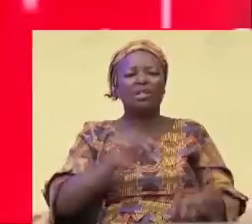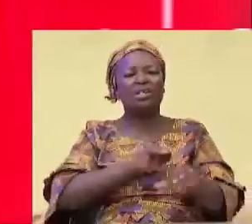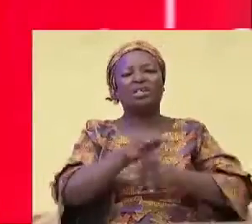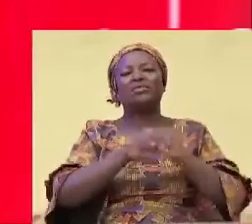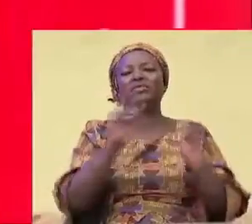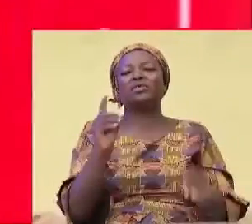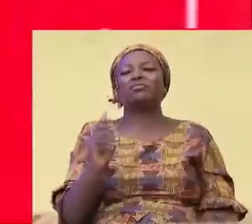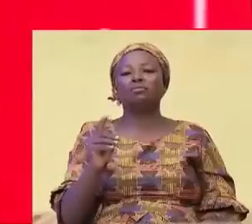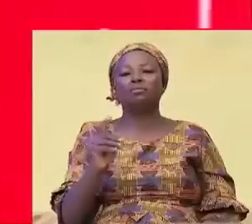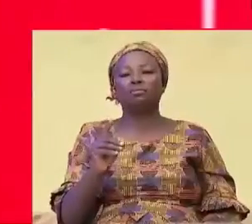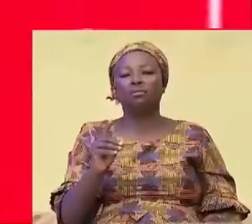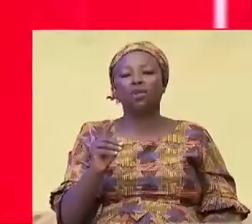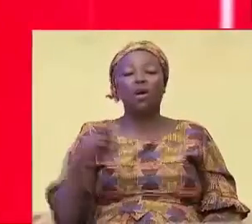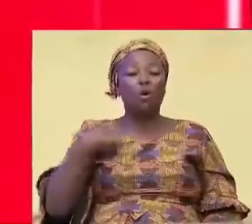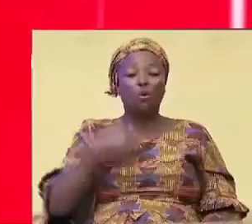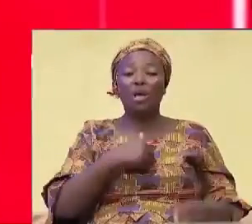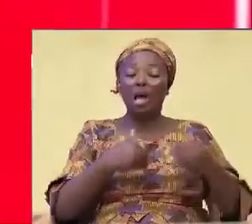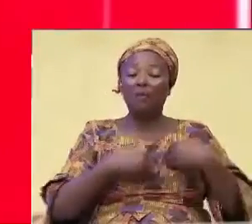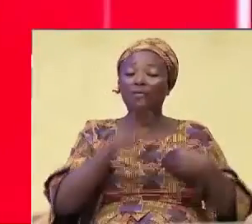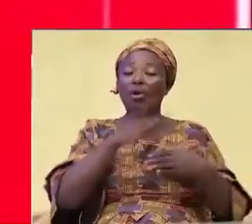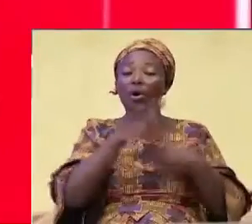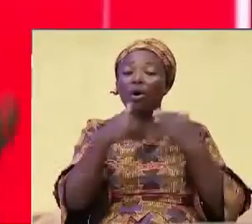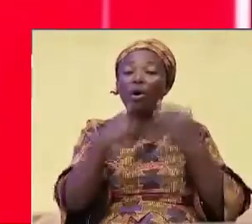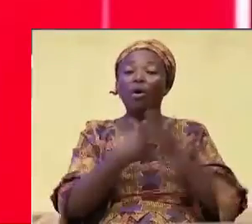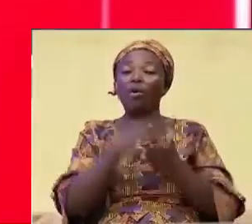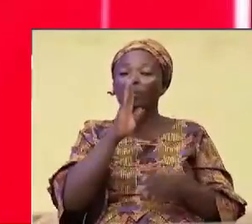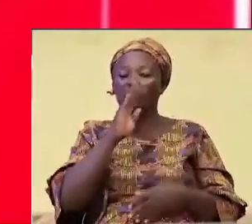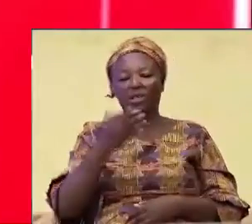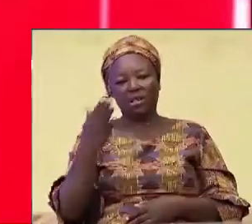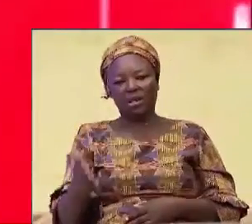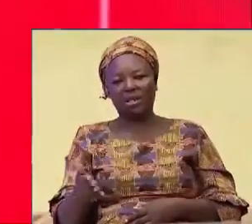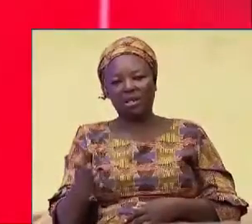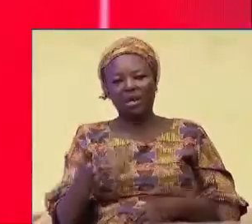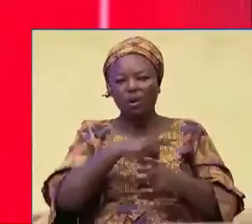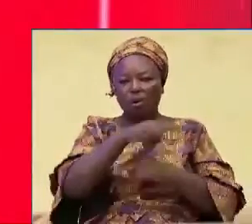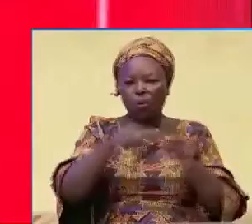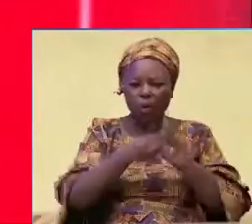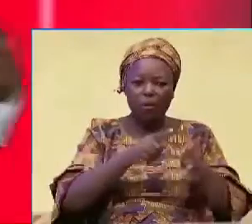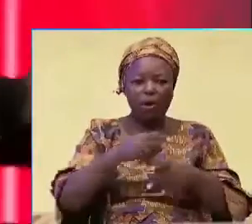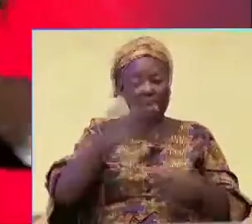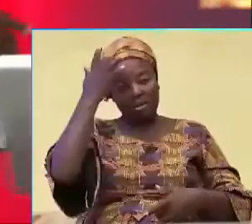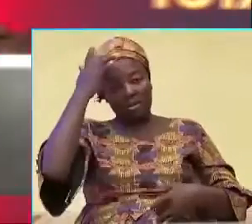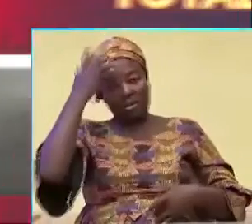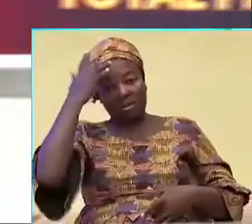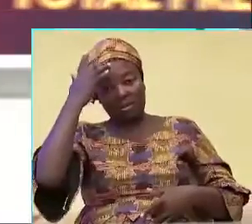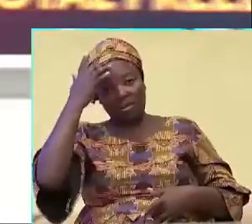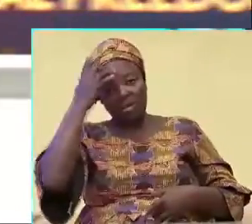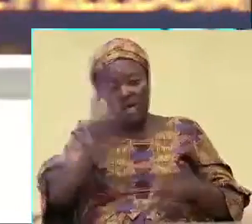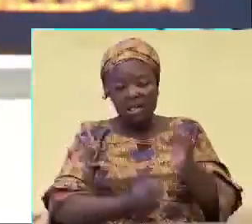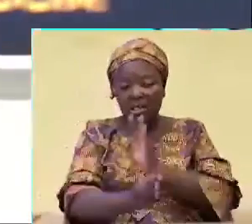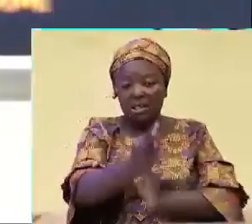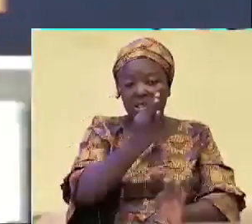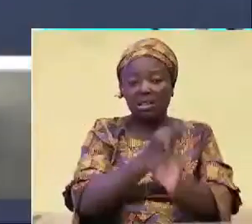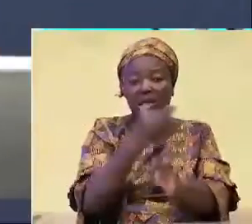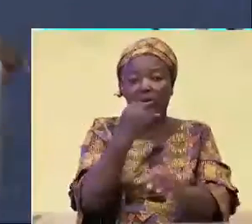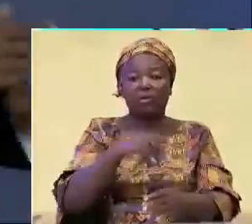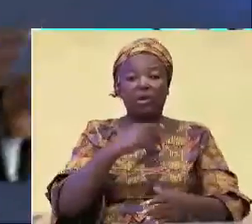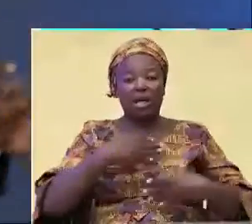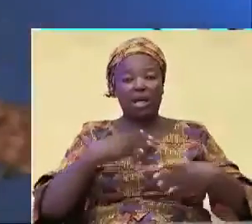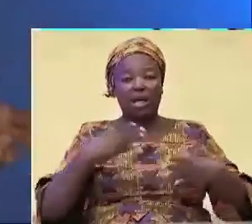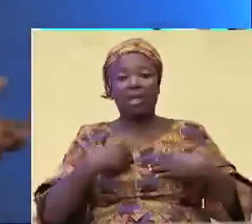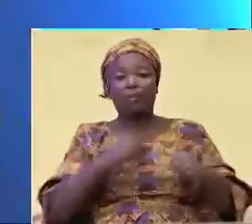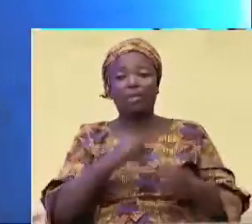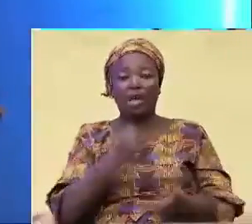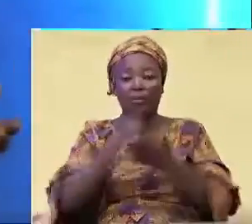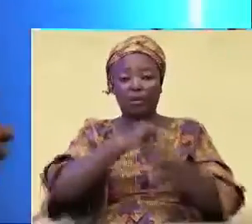deceiving and being deceived. We've all been there. When people are sick, instead